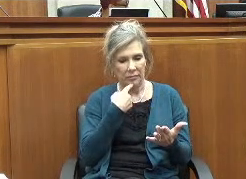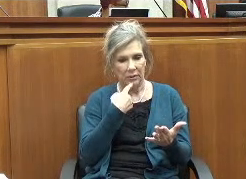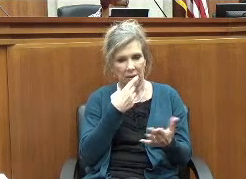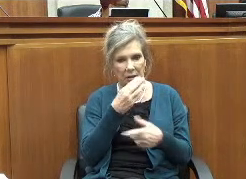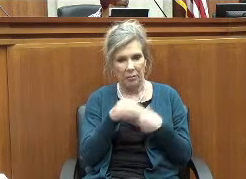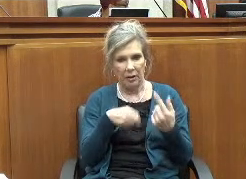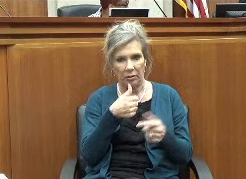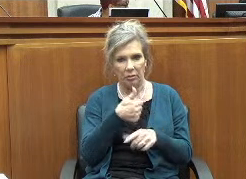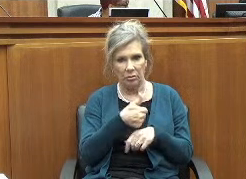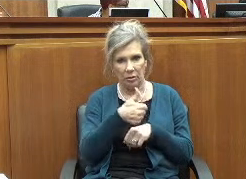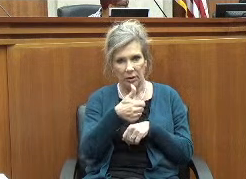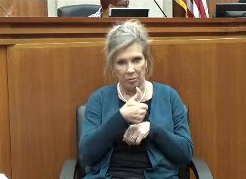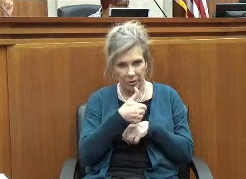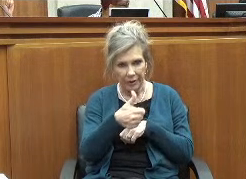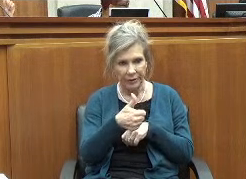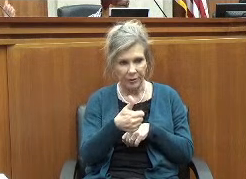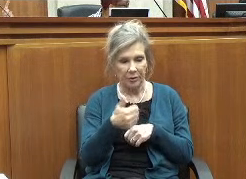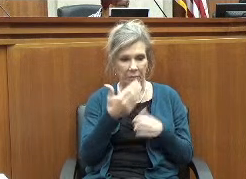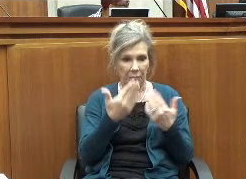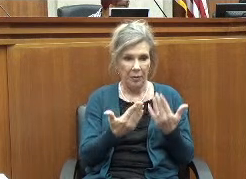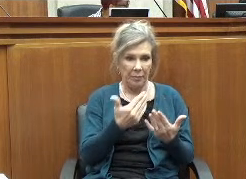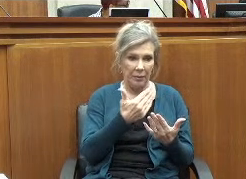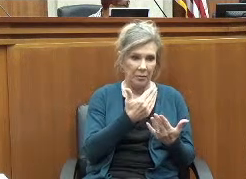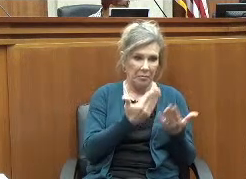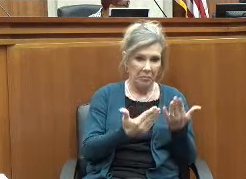charter. Mr. Gordon?